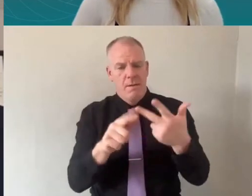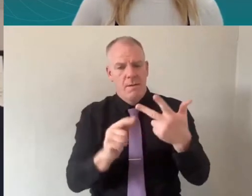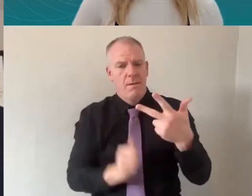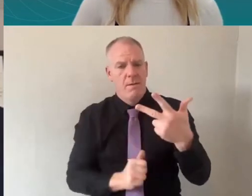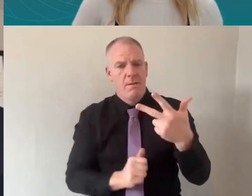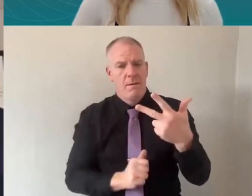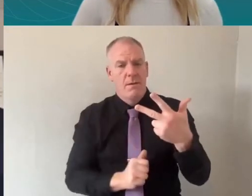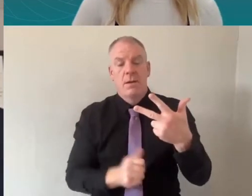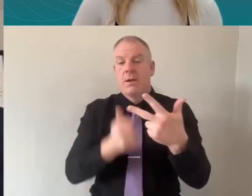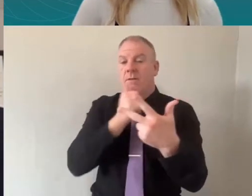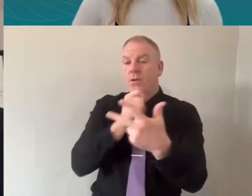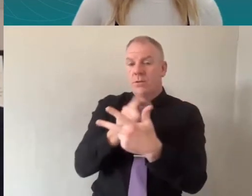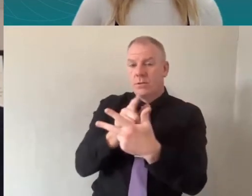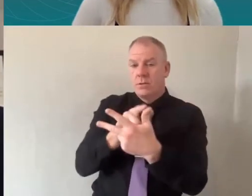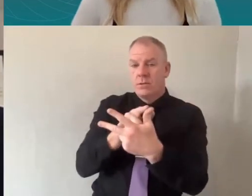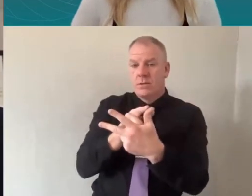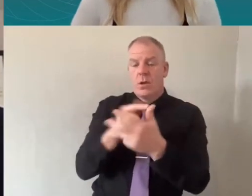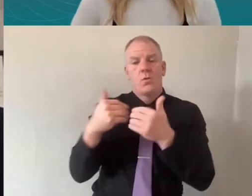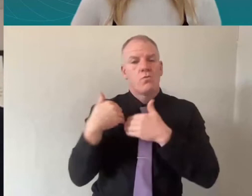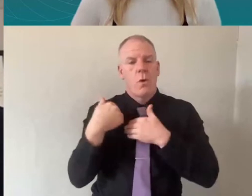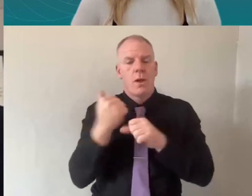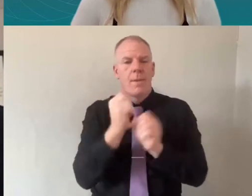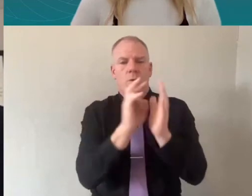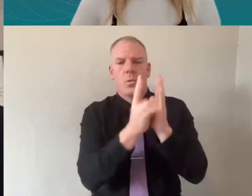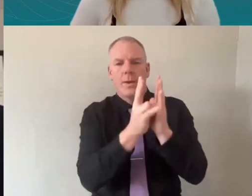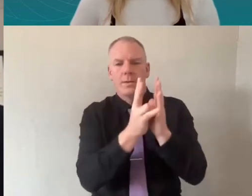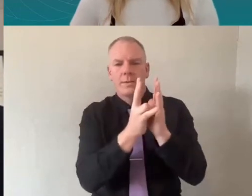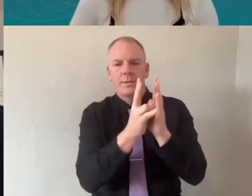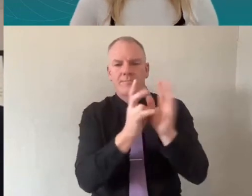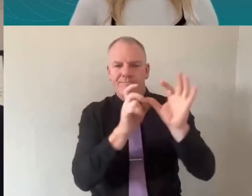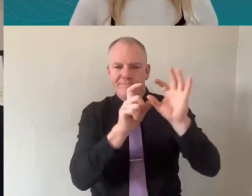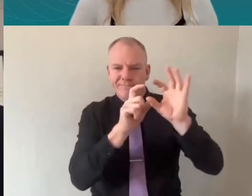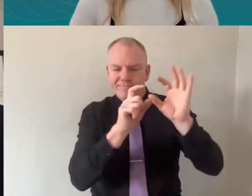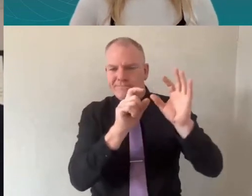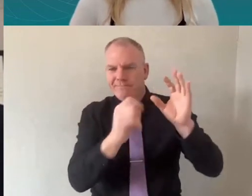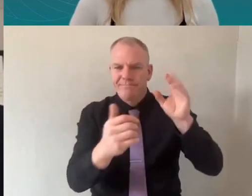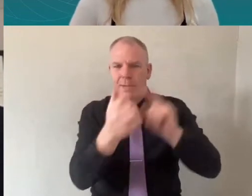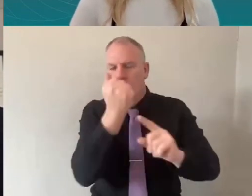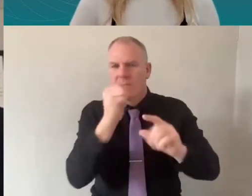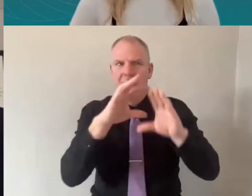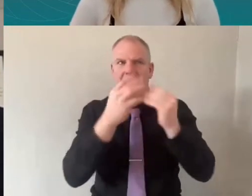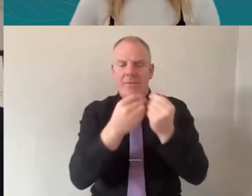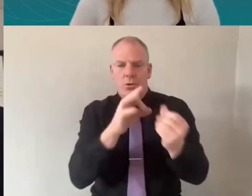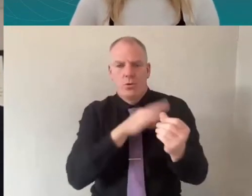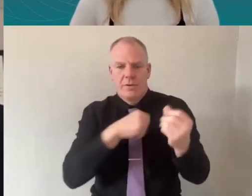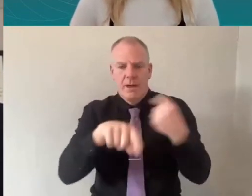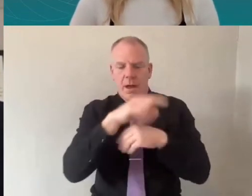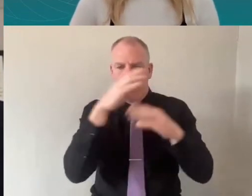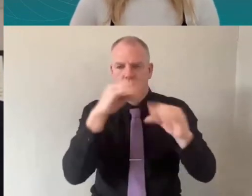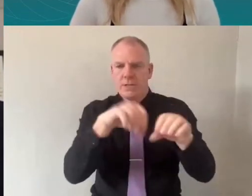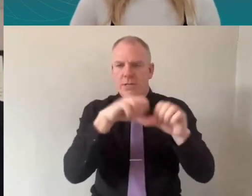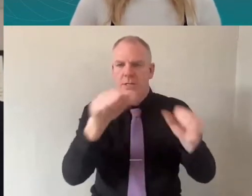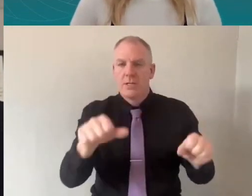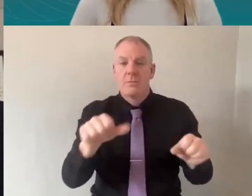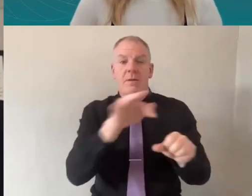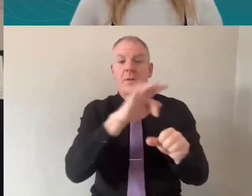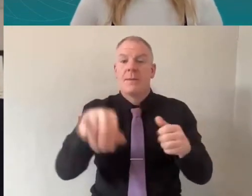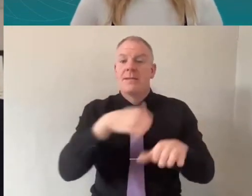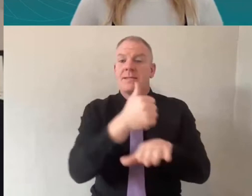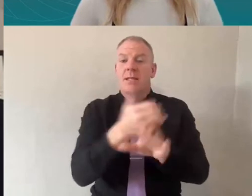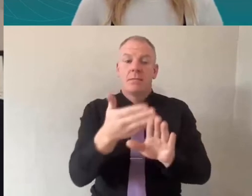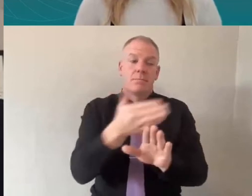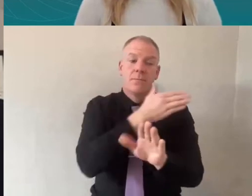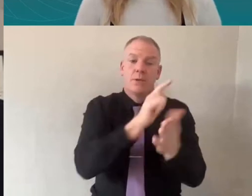First, there's the central role of quality in underpinning everything that is good in our education system. Since its establishment over